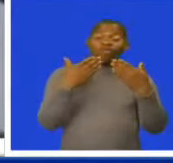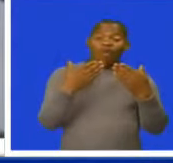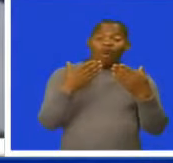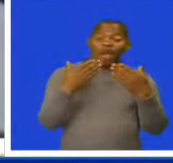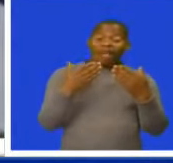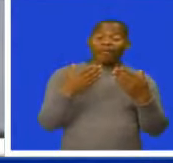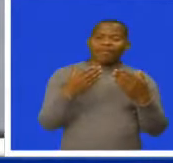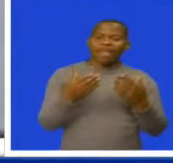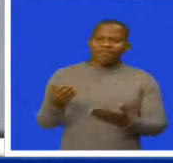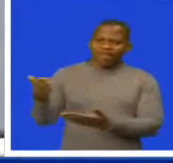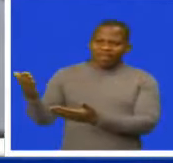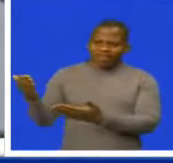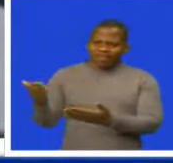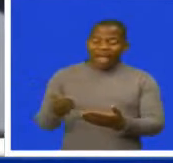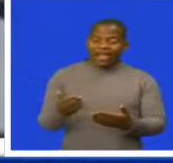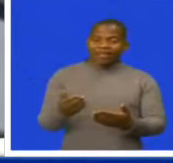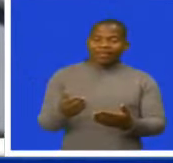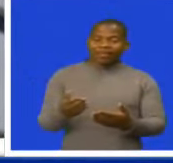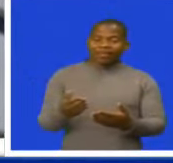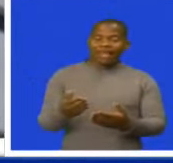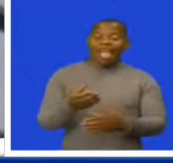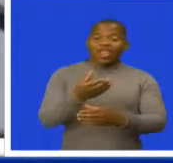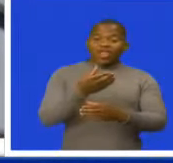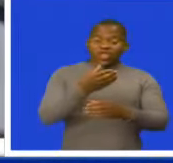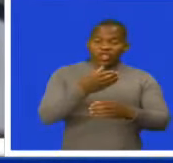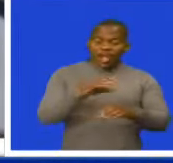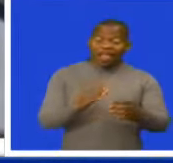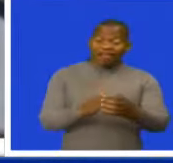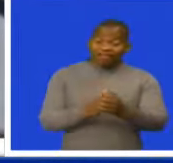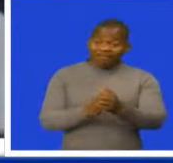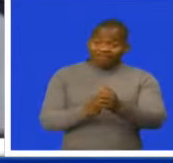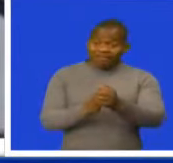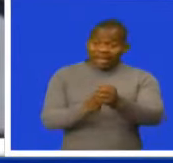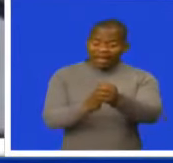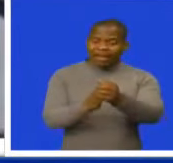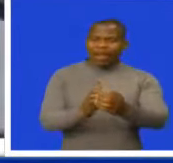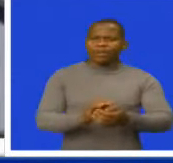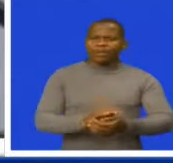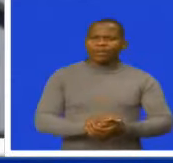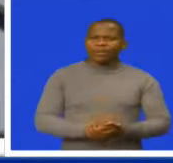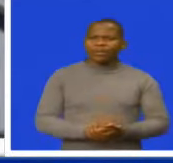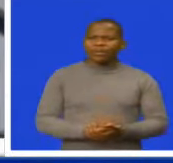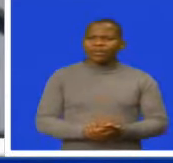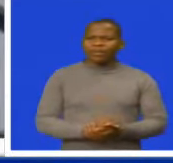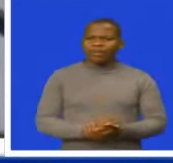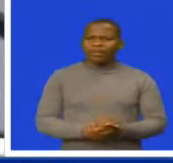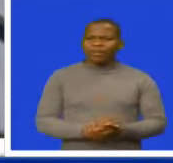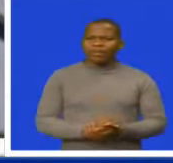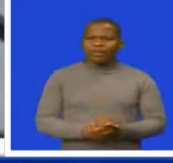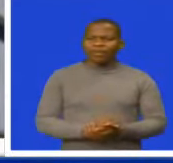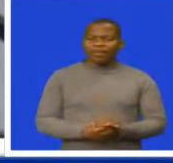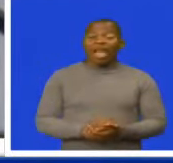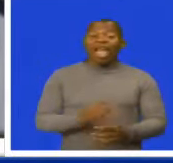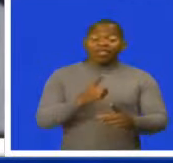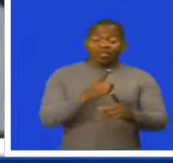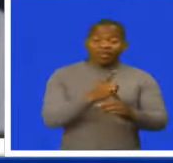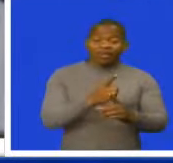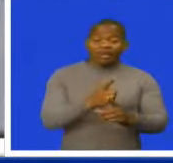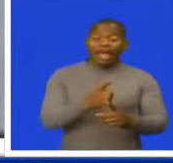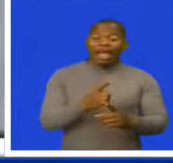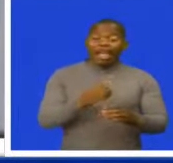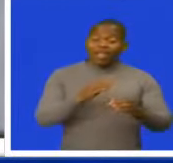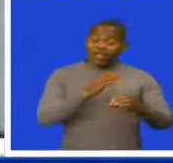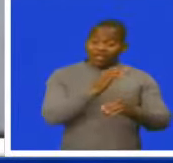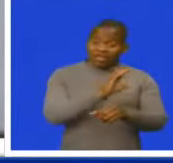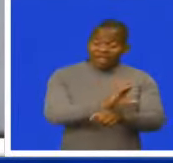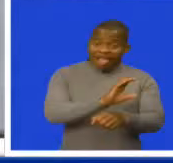to take your positions to influence and lead the dialogues of HIV in your